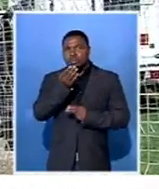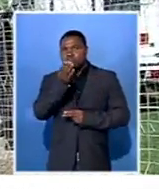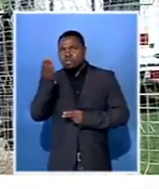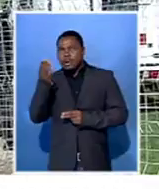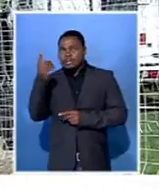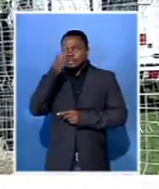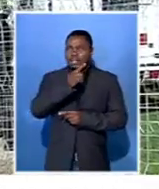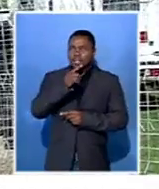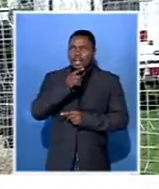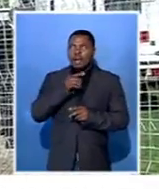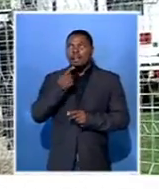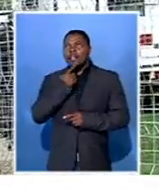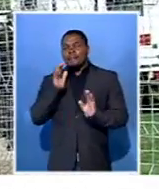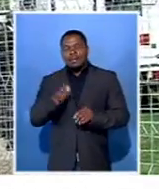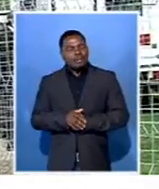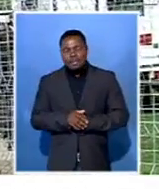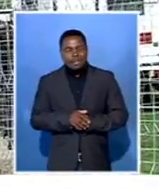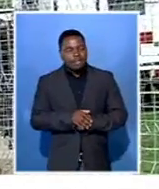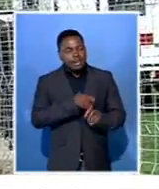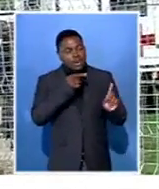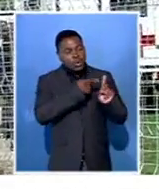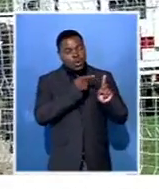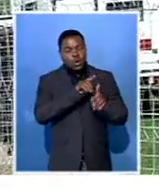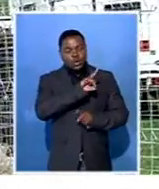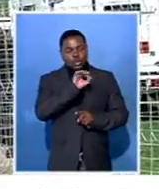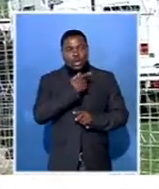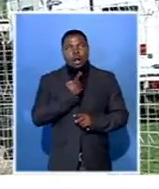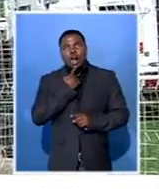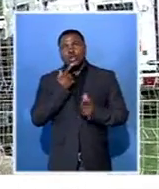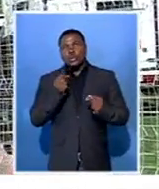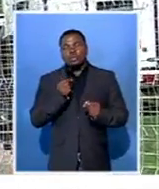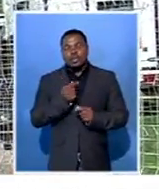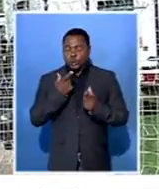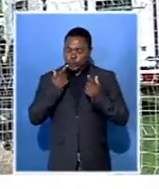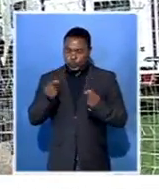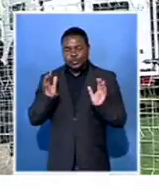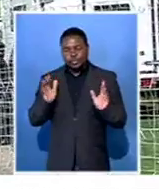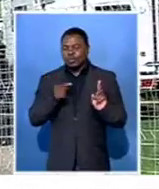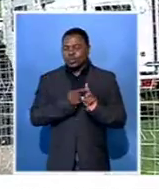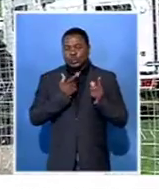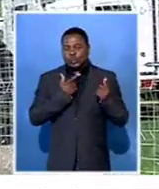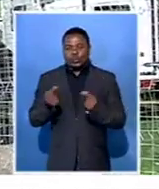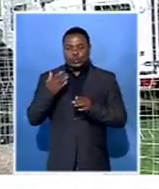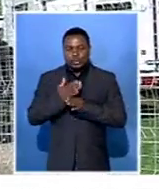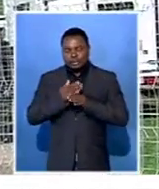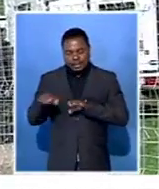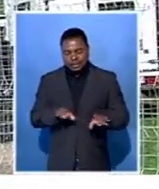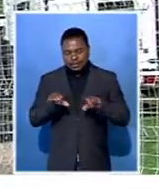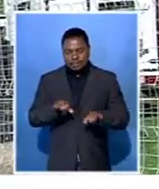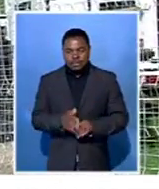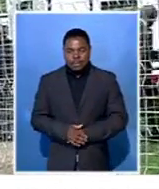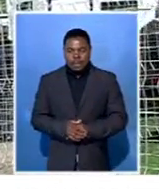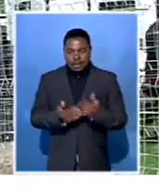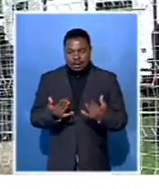many people say today Zola was not a person for slogans, he was a man of action. So insofar as we do have this new